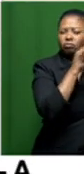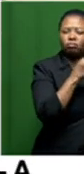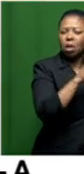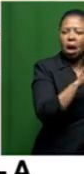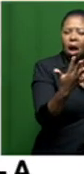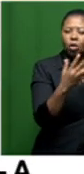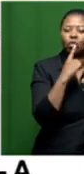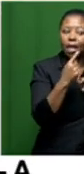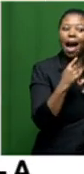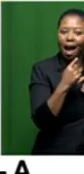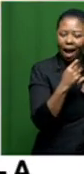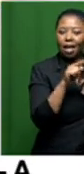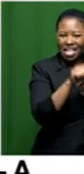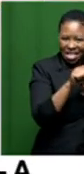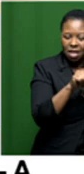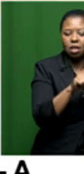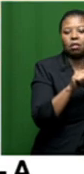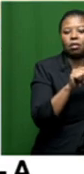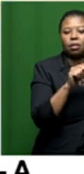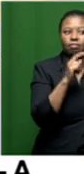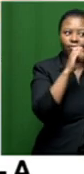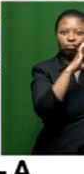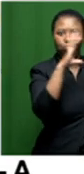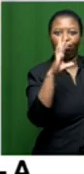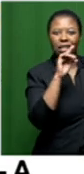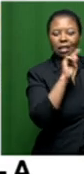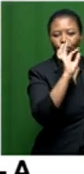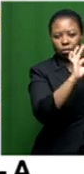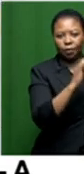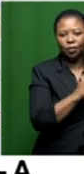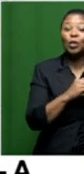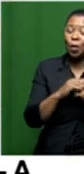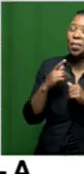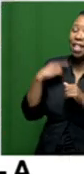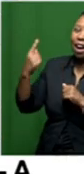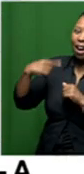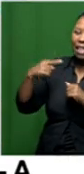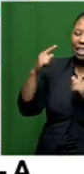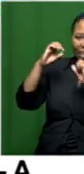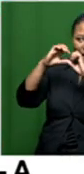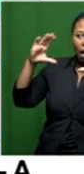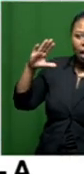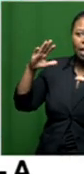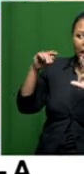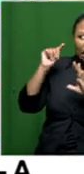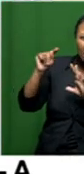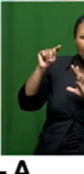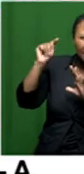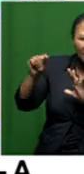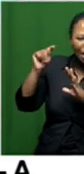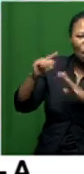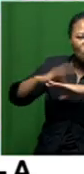it now and say, okay, this is how I saw it? Honestly, I feel like I'm constantly winging it. I'm constantly winging